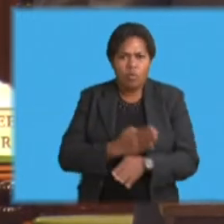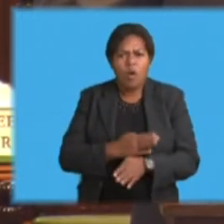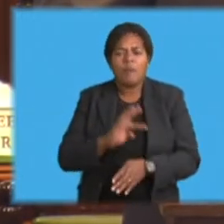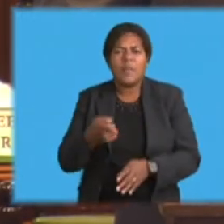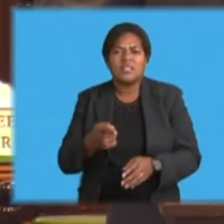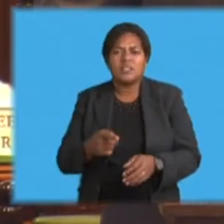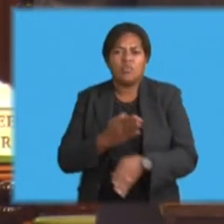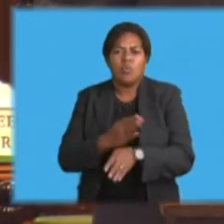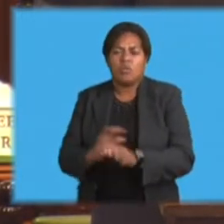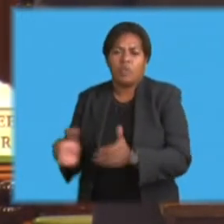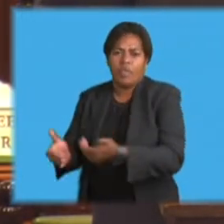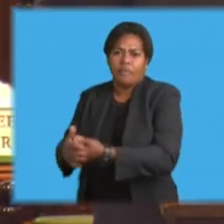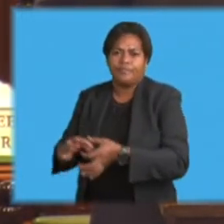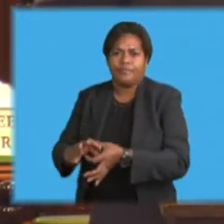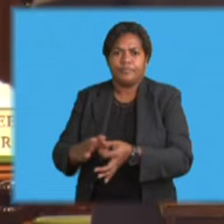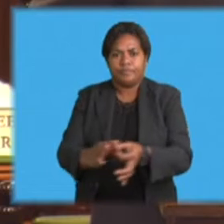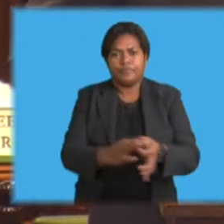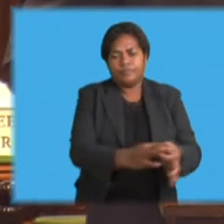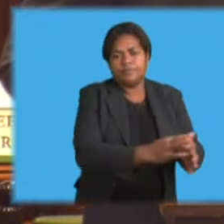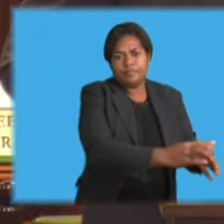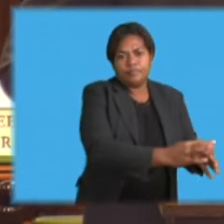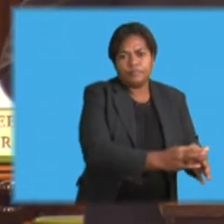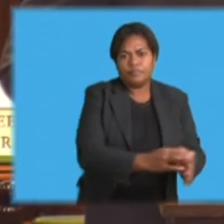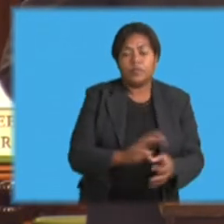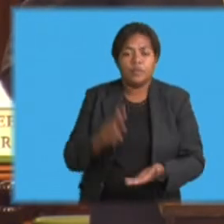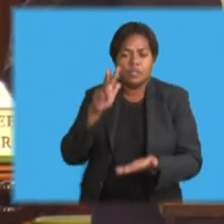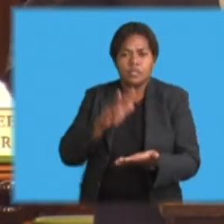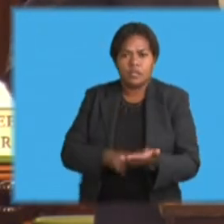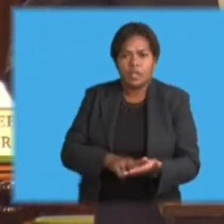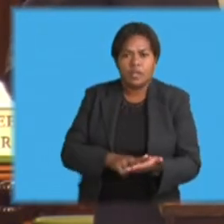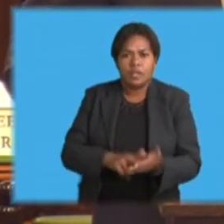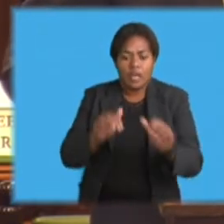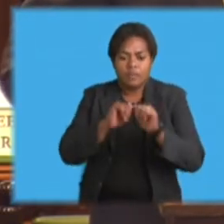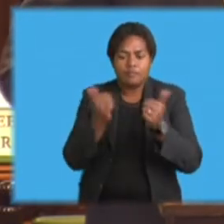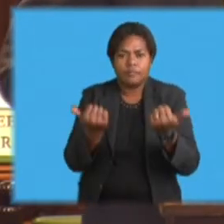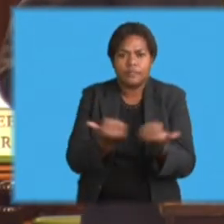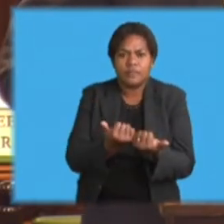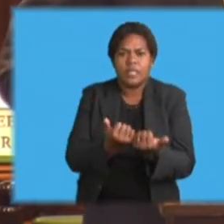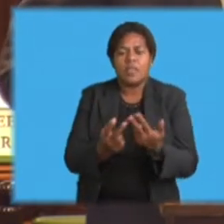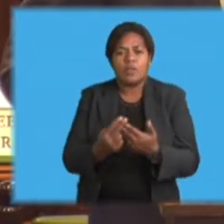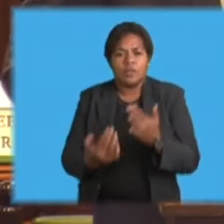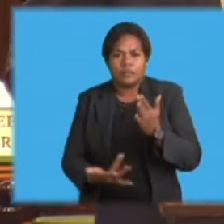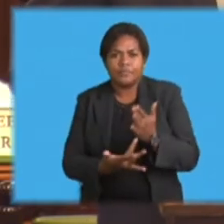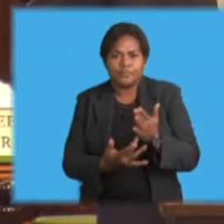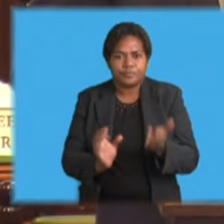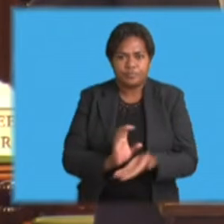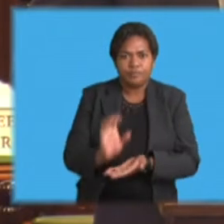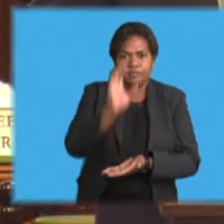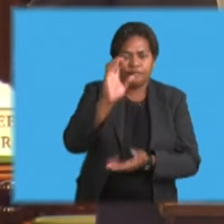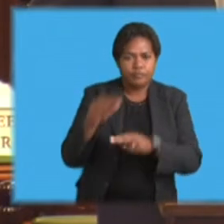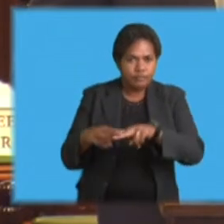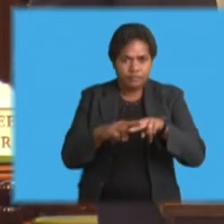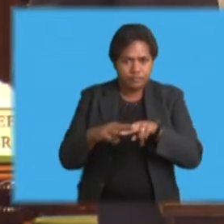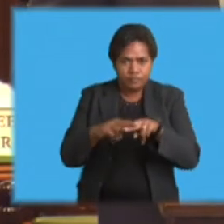the reasons that we signed a memorandum agreement with the technical colleges of Fiji for employment skills training. As we are well aware, the